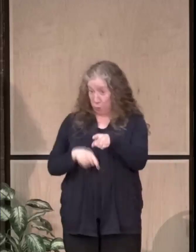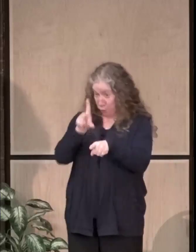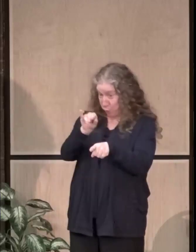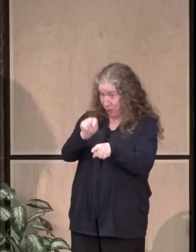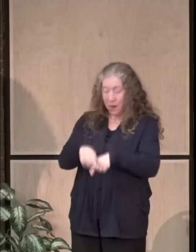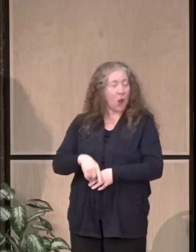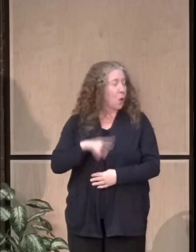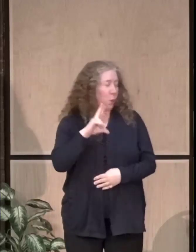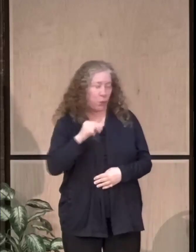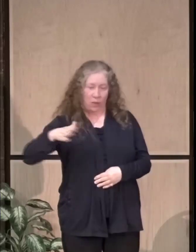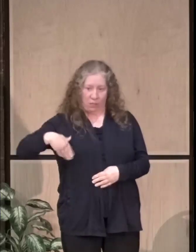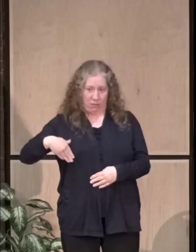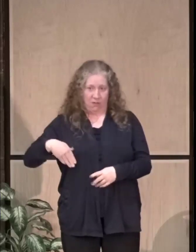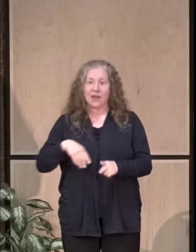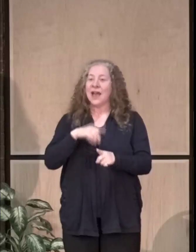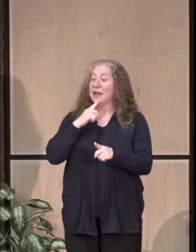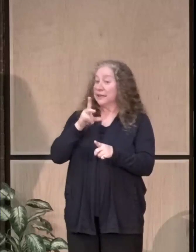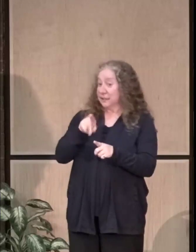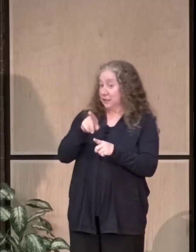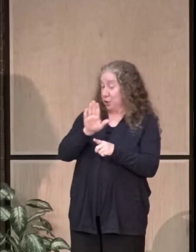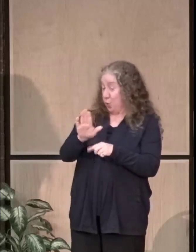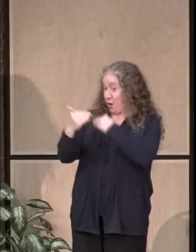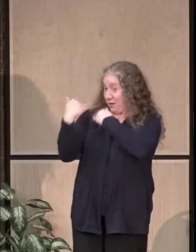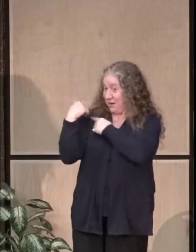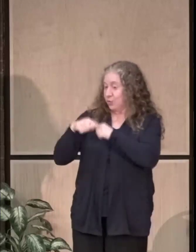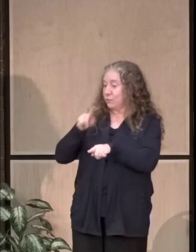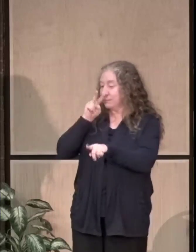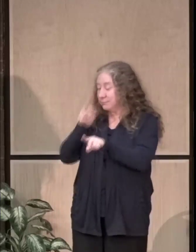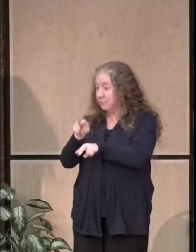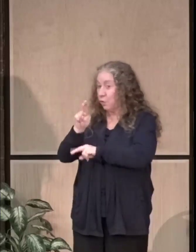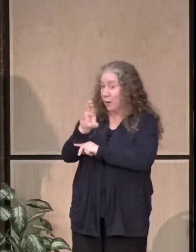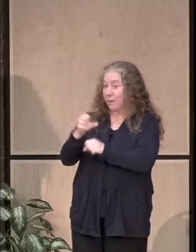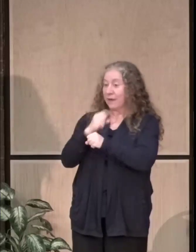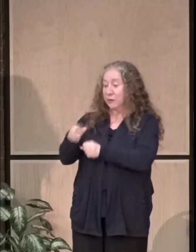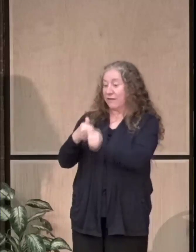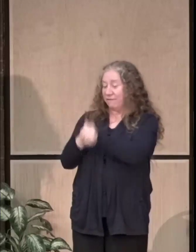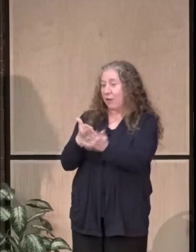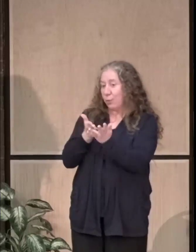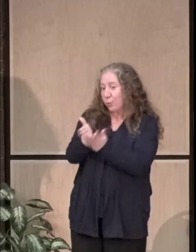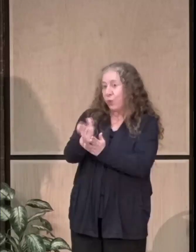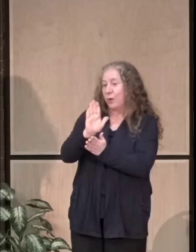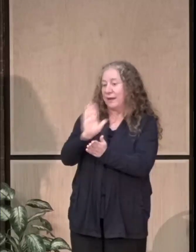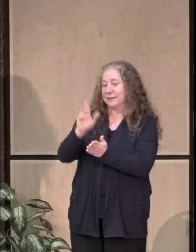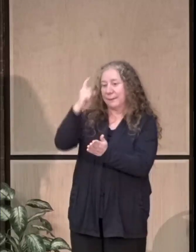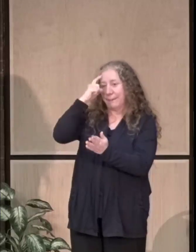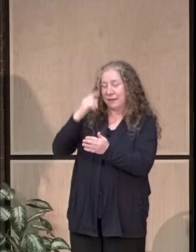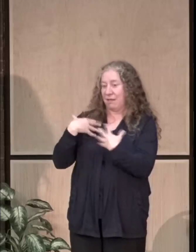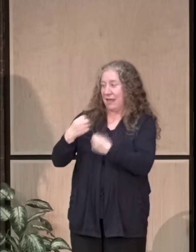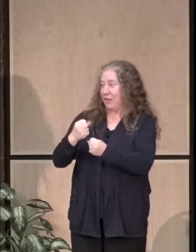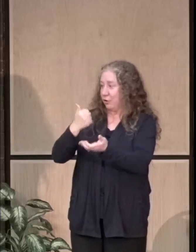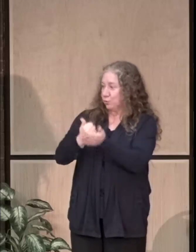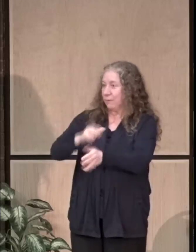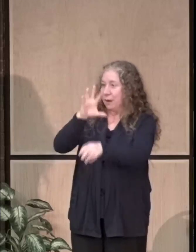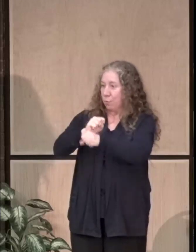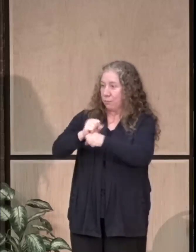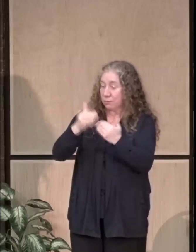your job to ensure that CARD followed through with the mental health treatment that had been ordered him, that he had been ordered to comply